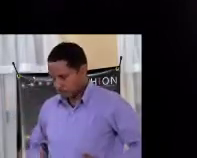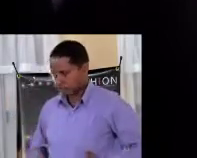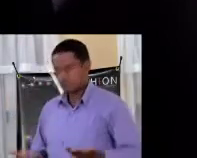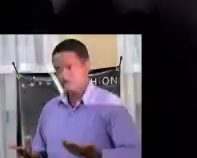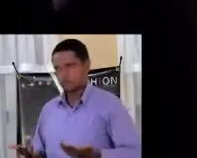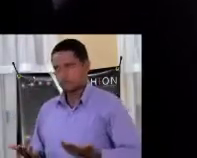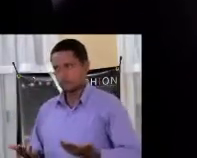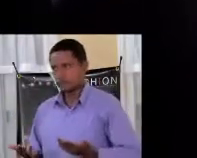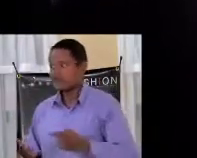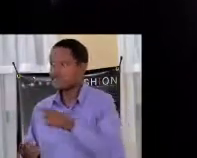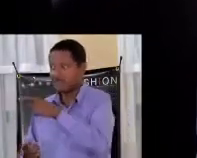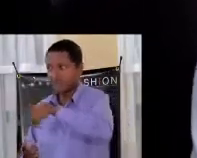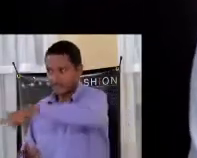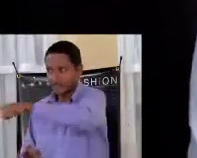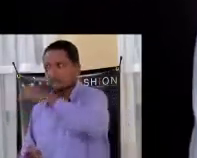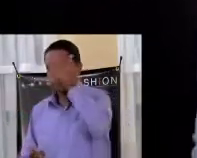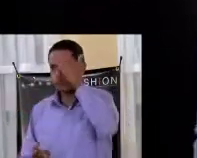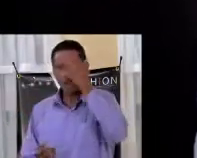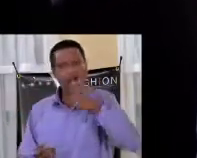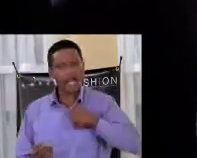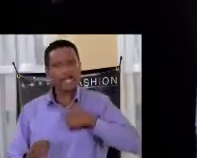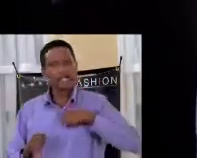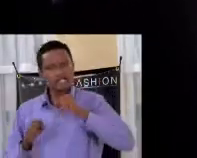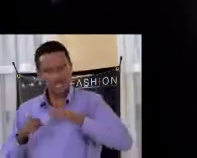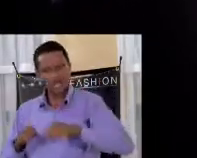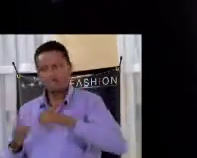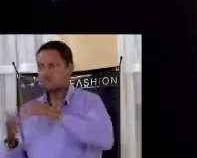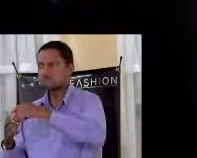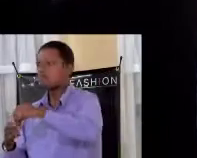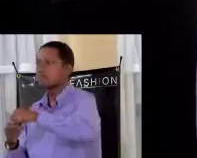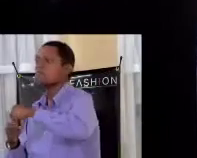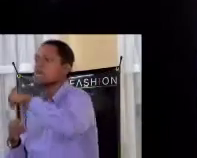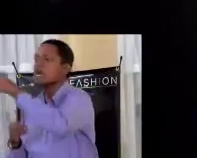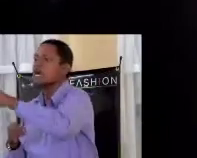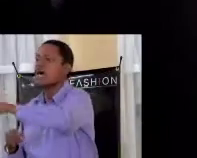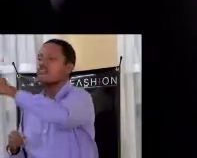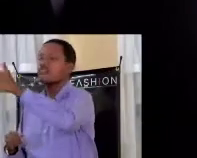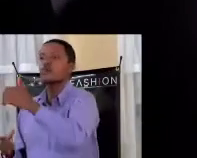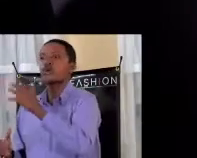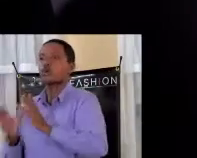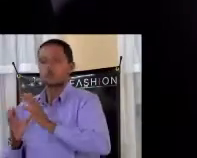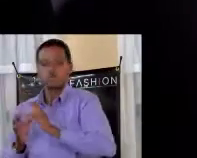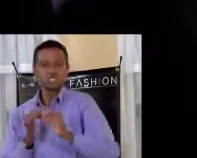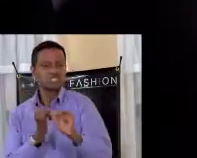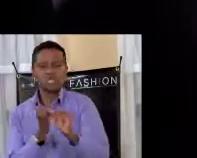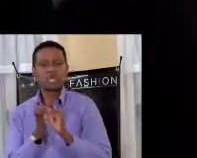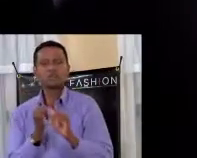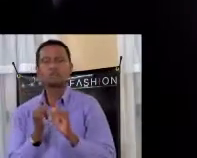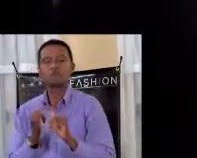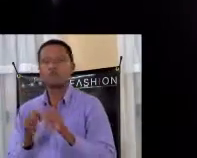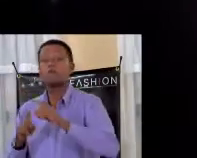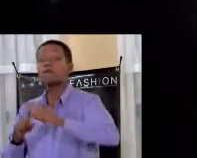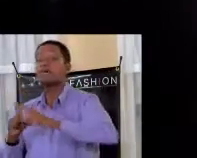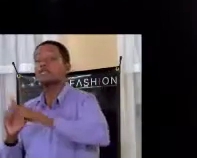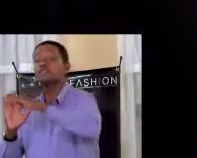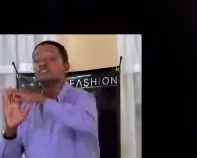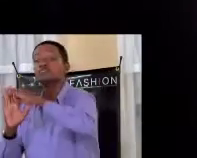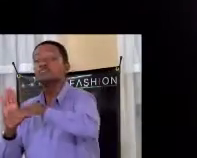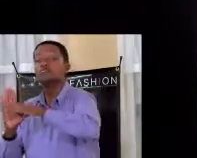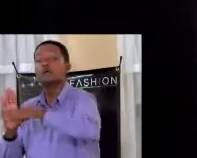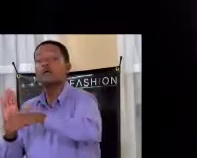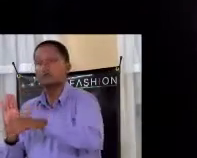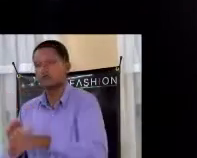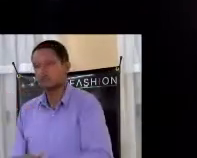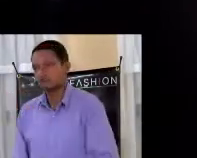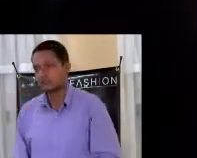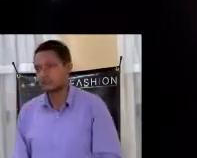nice, made very similarly for cheaper. So my point is,